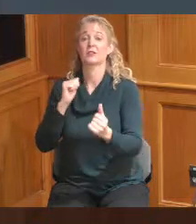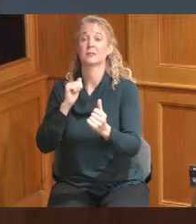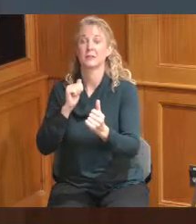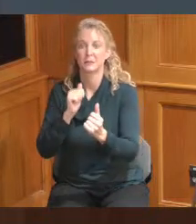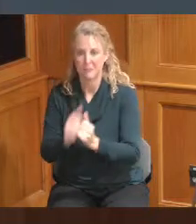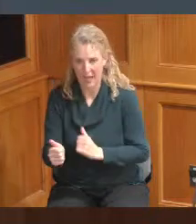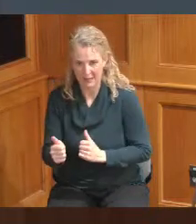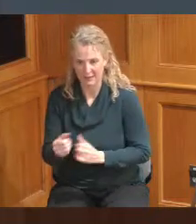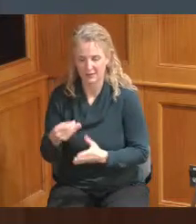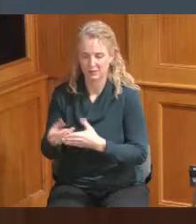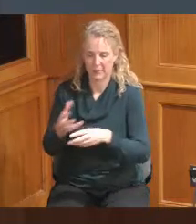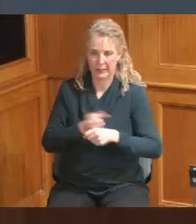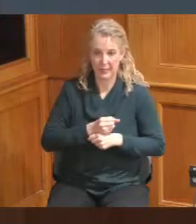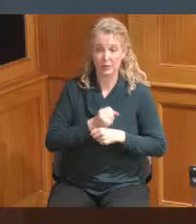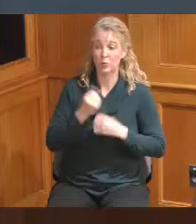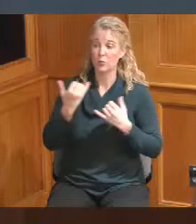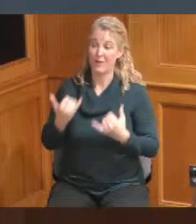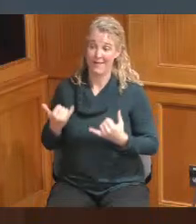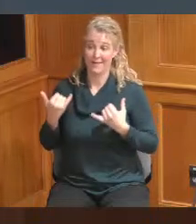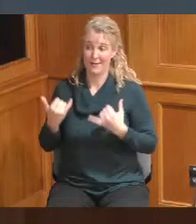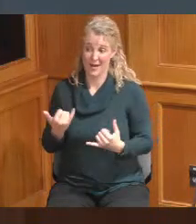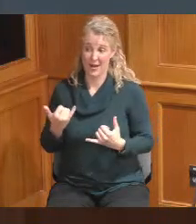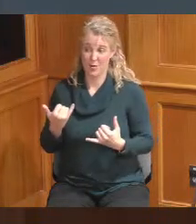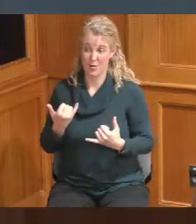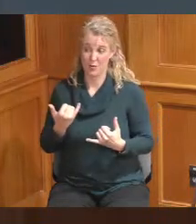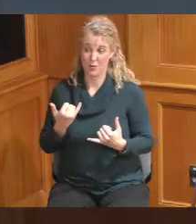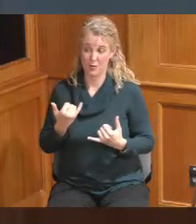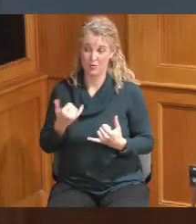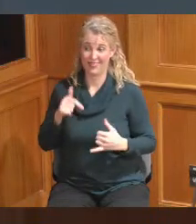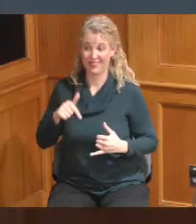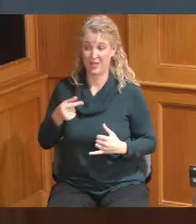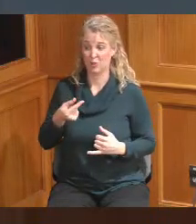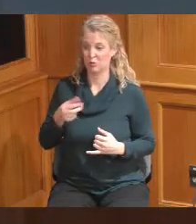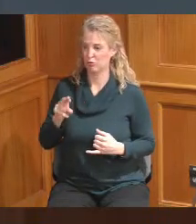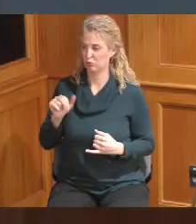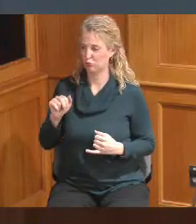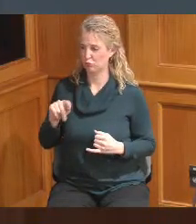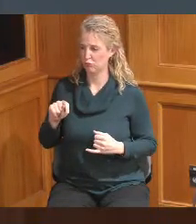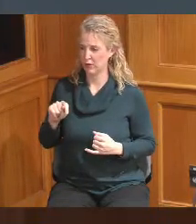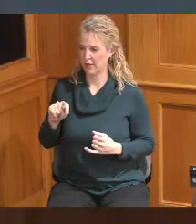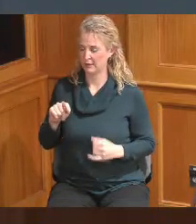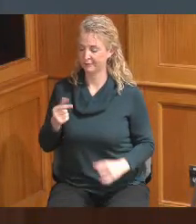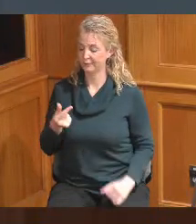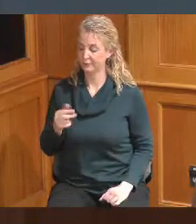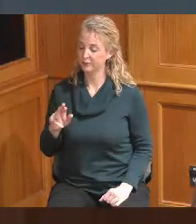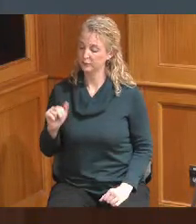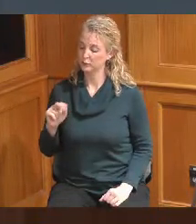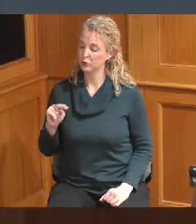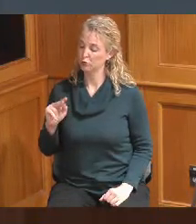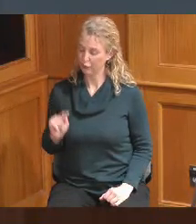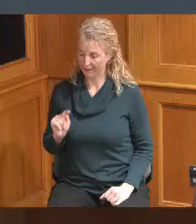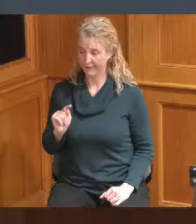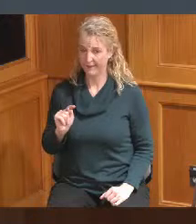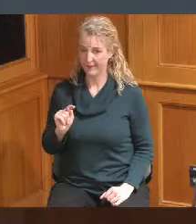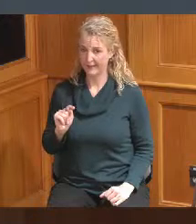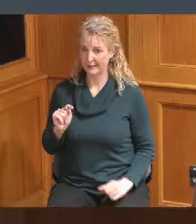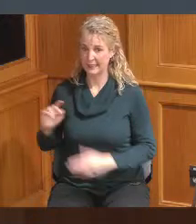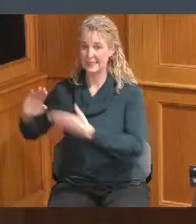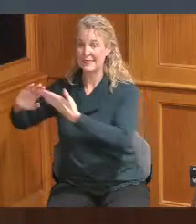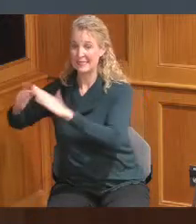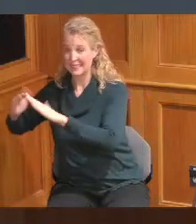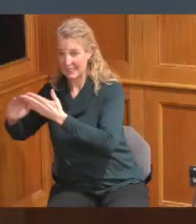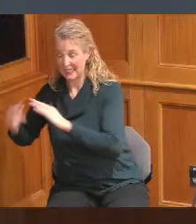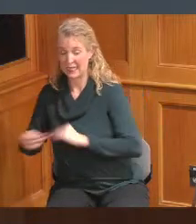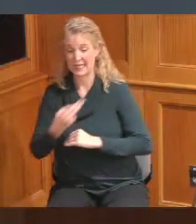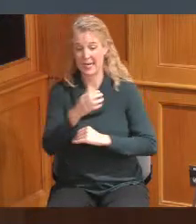approved. And so currently the way we work this is this grant is it's a City of Cincinnati,